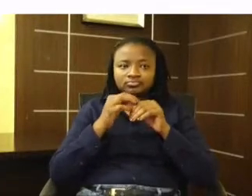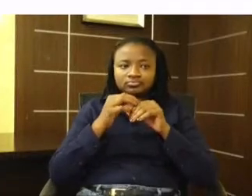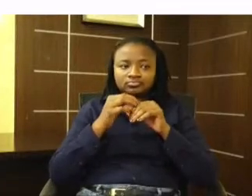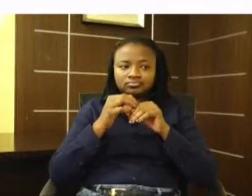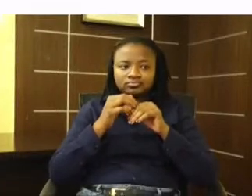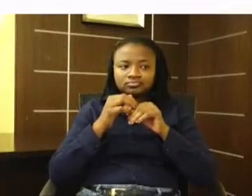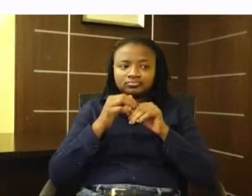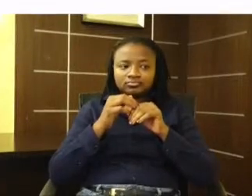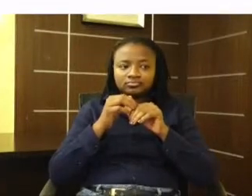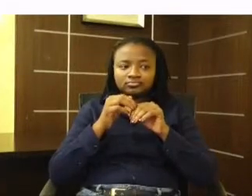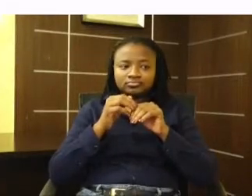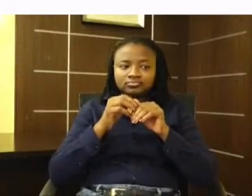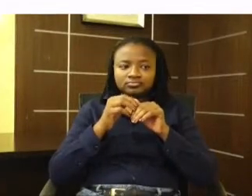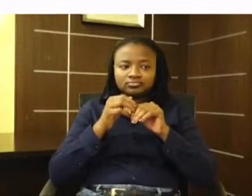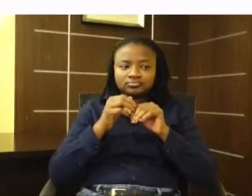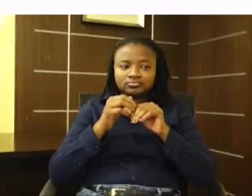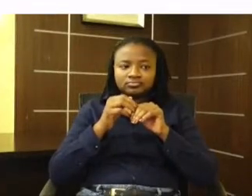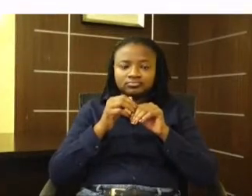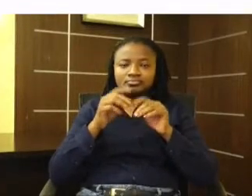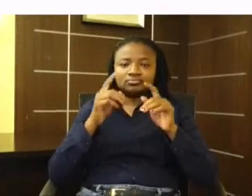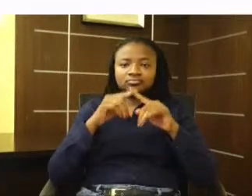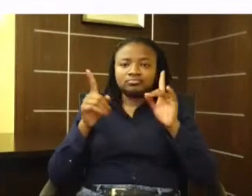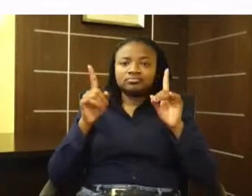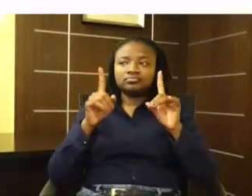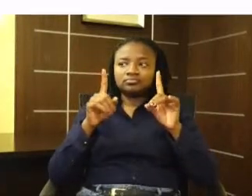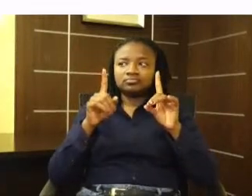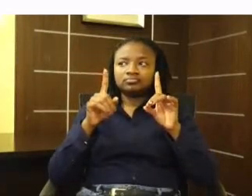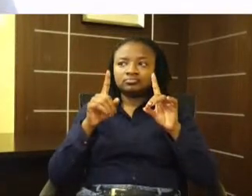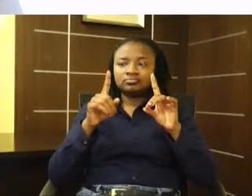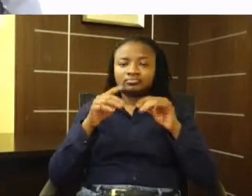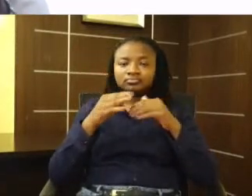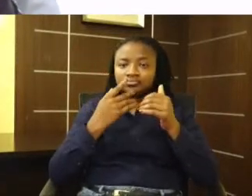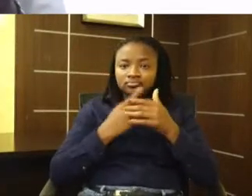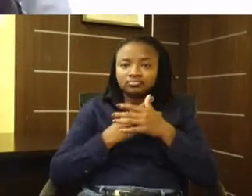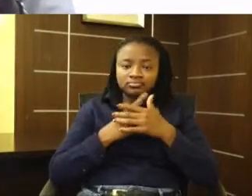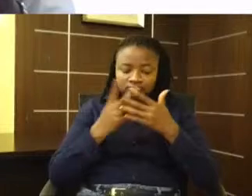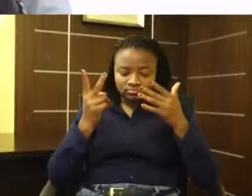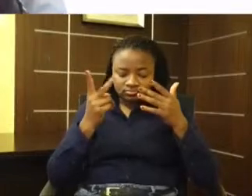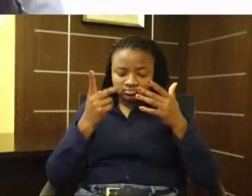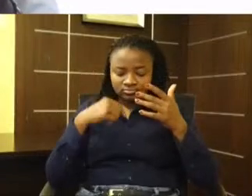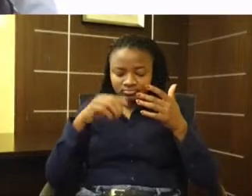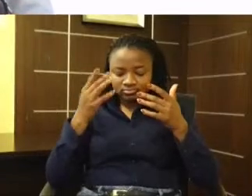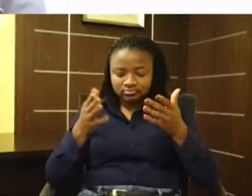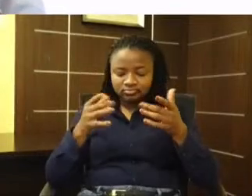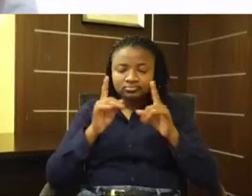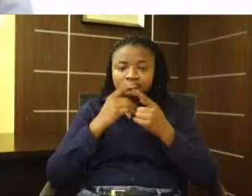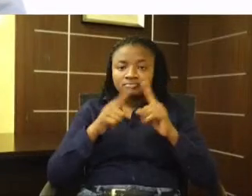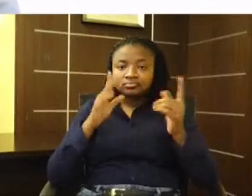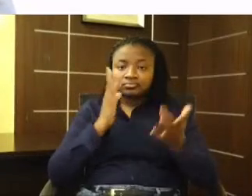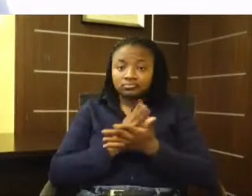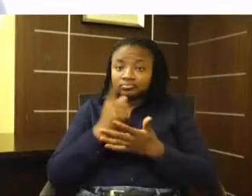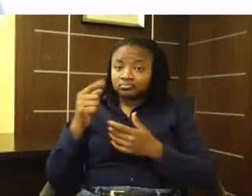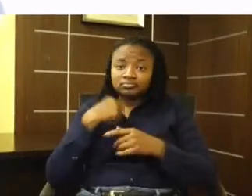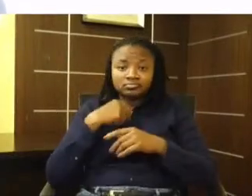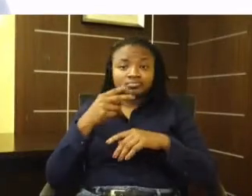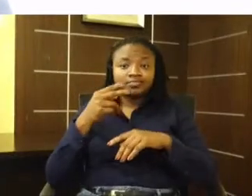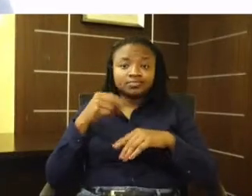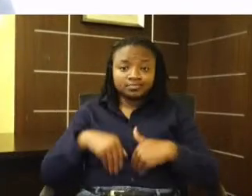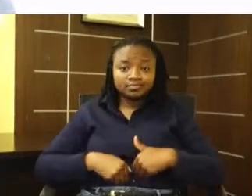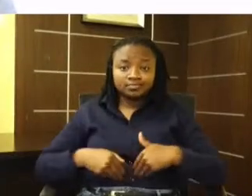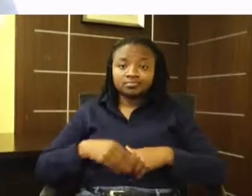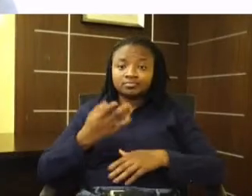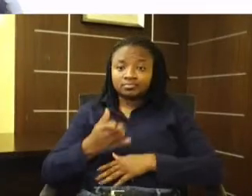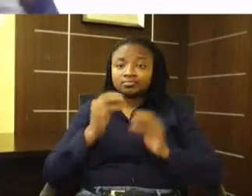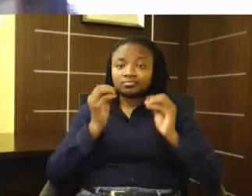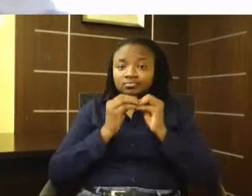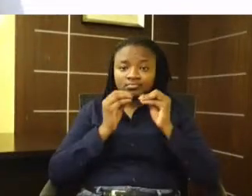think for 2 weeks, we were having the disseminations. And one thing that, and they were really vocal in those meetings. And one